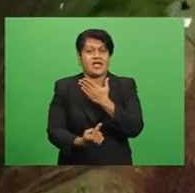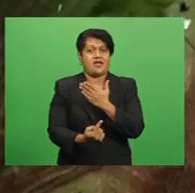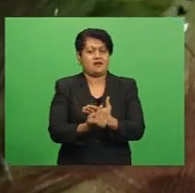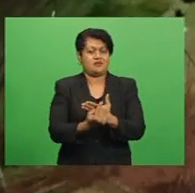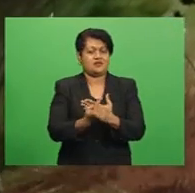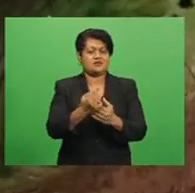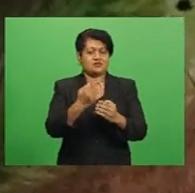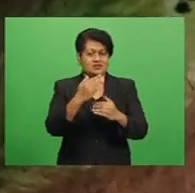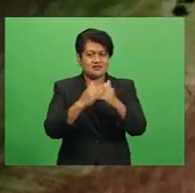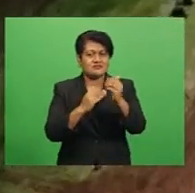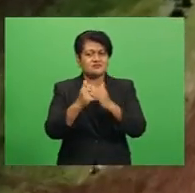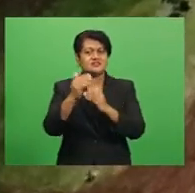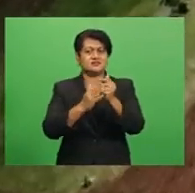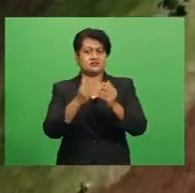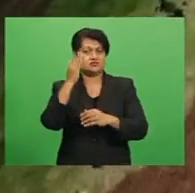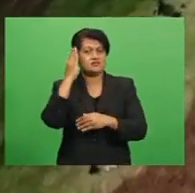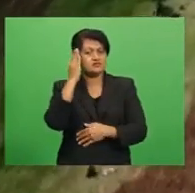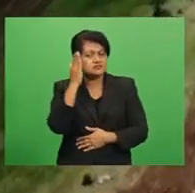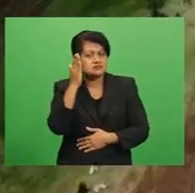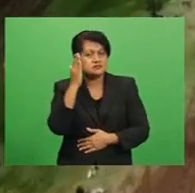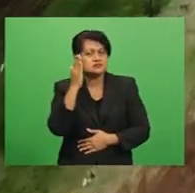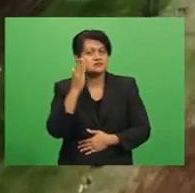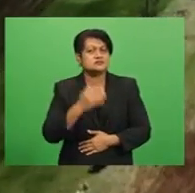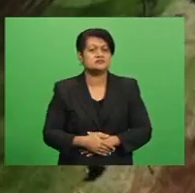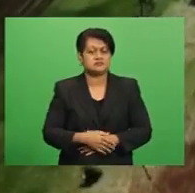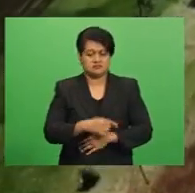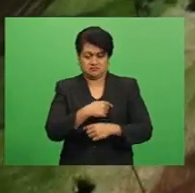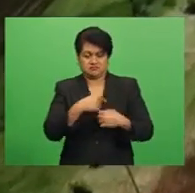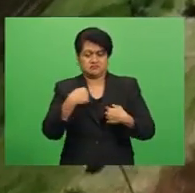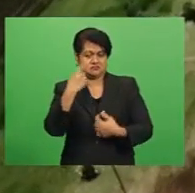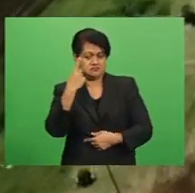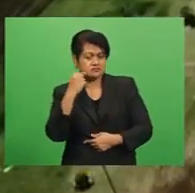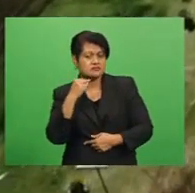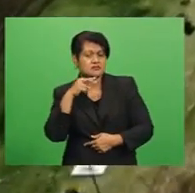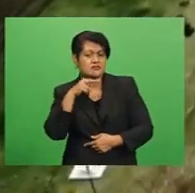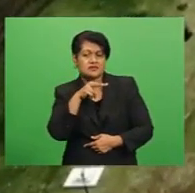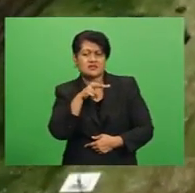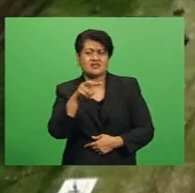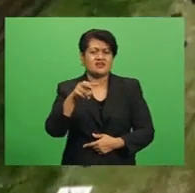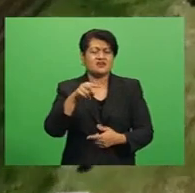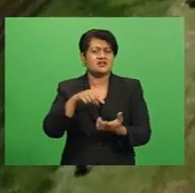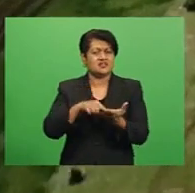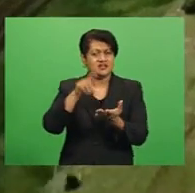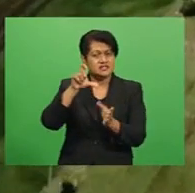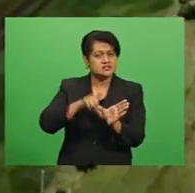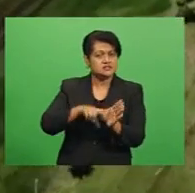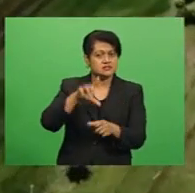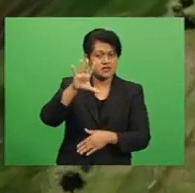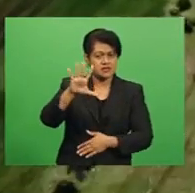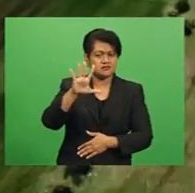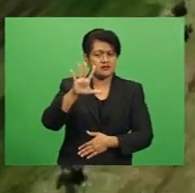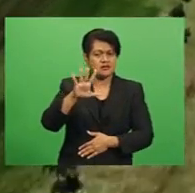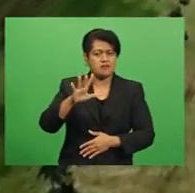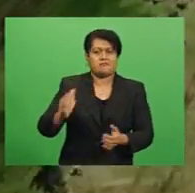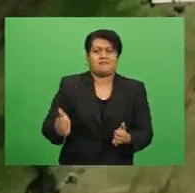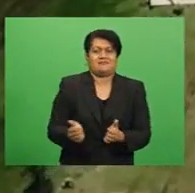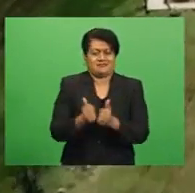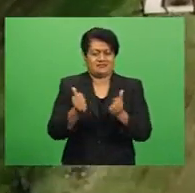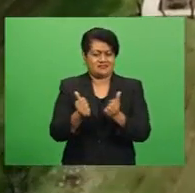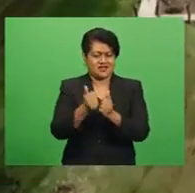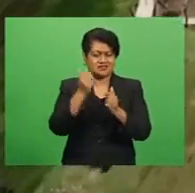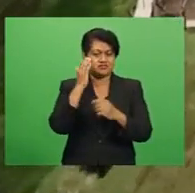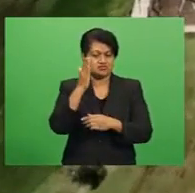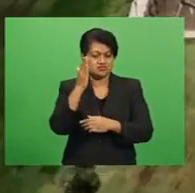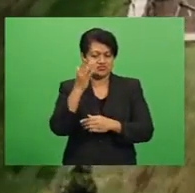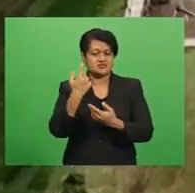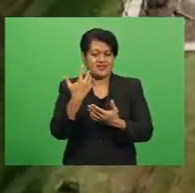buildings in those schools. R1 and R2s, as we can see through Cyclone Yasa, a lot of schools fall within that